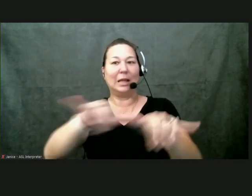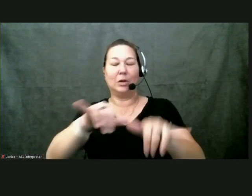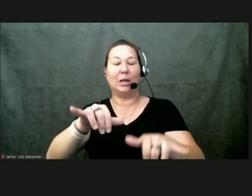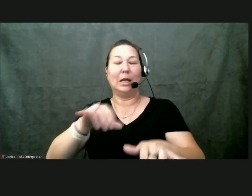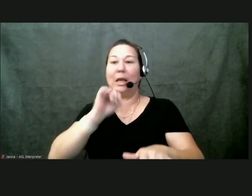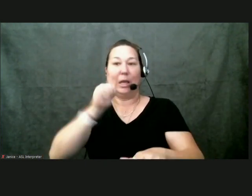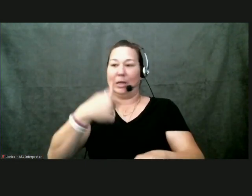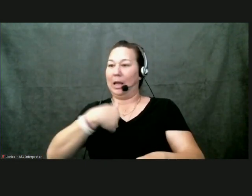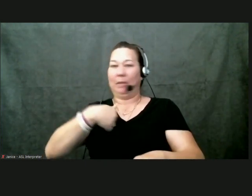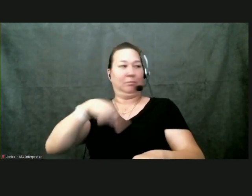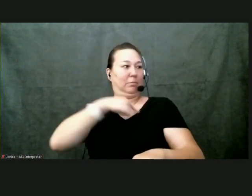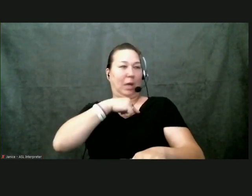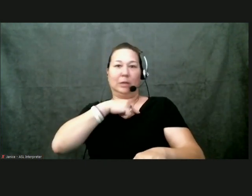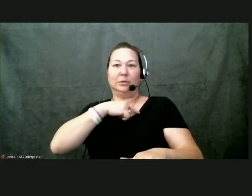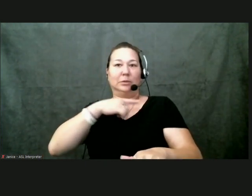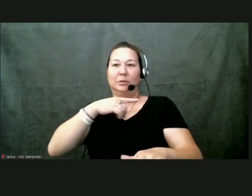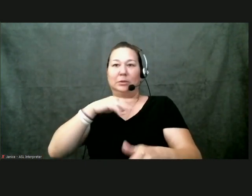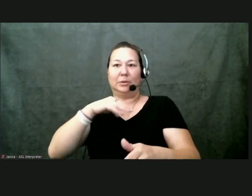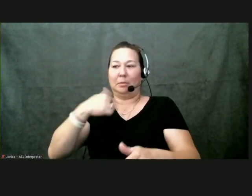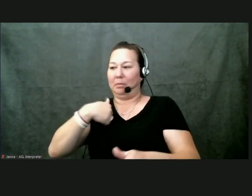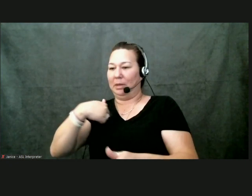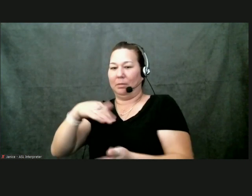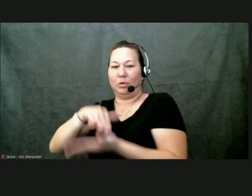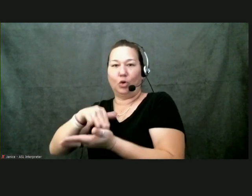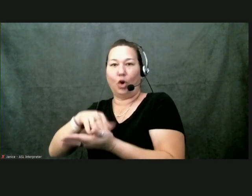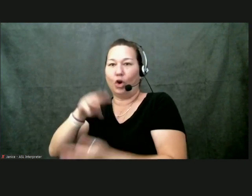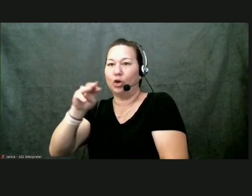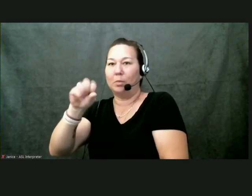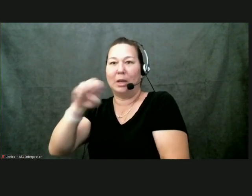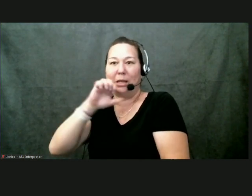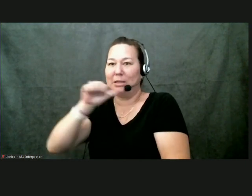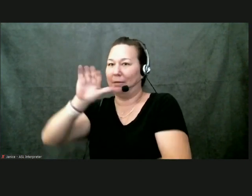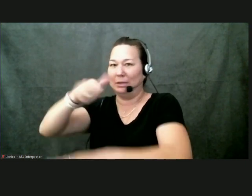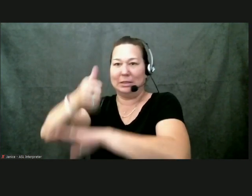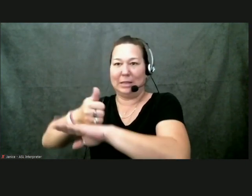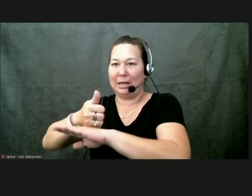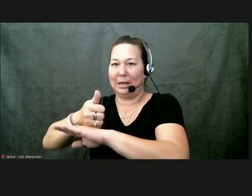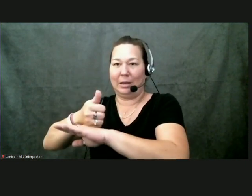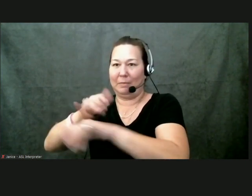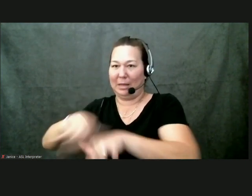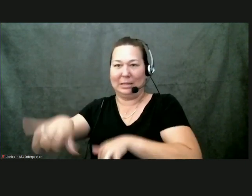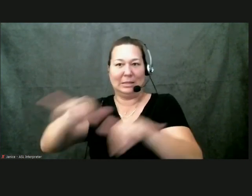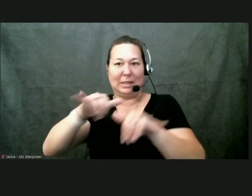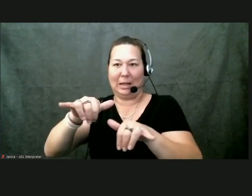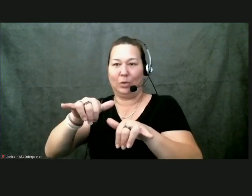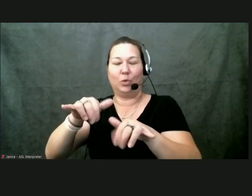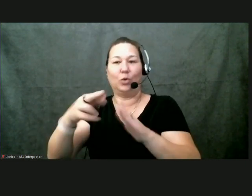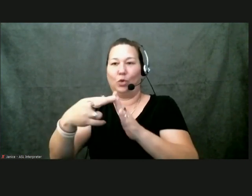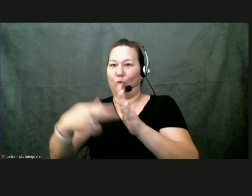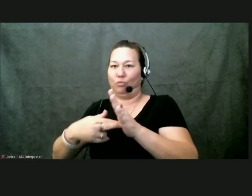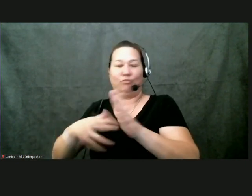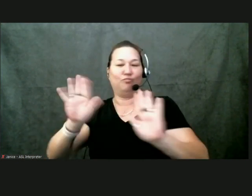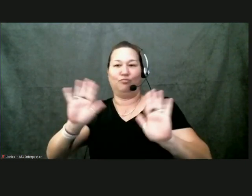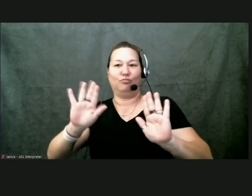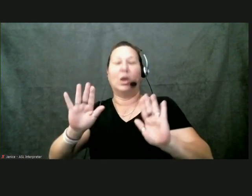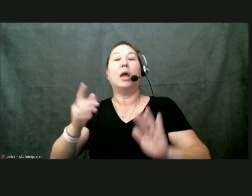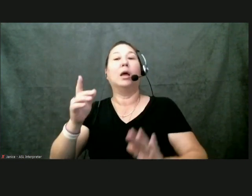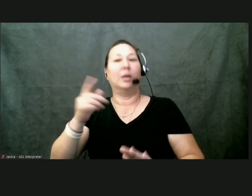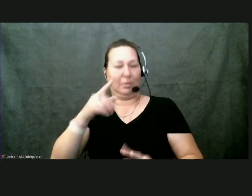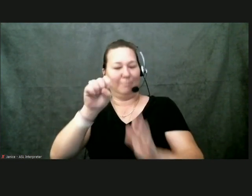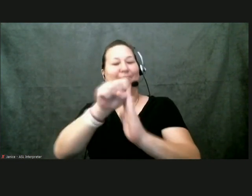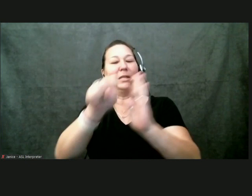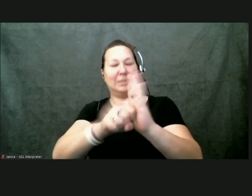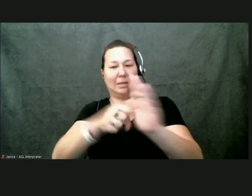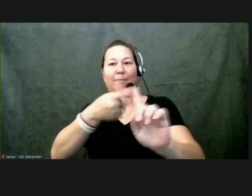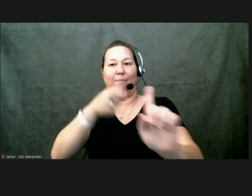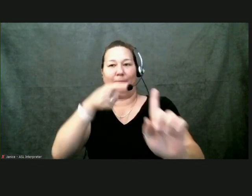of California has set the standard. And so what I'd like to share with you in a few minutes is our tiered structure of